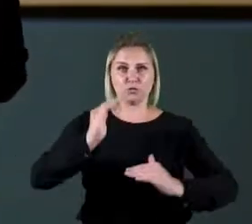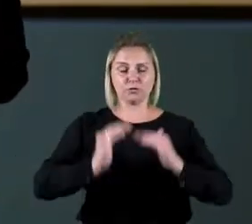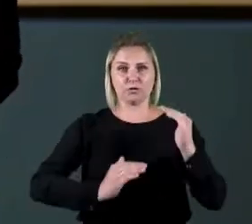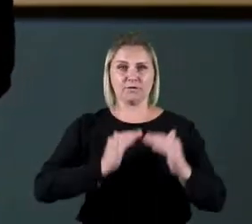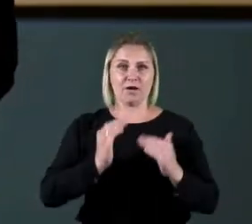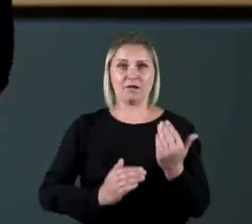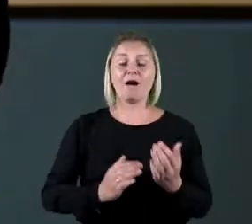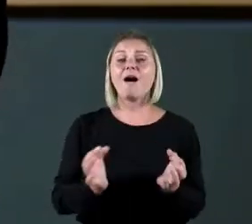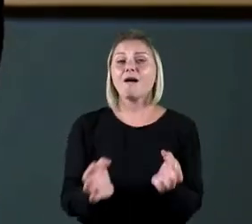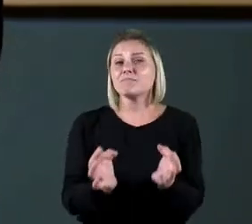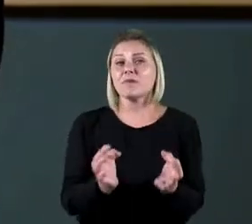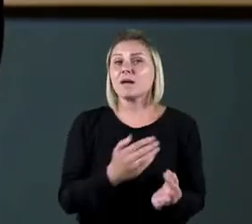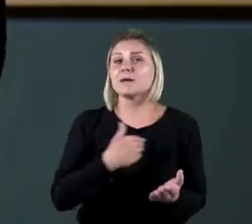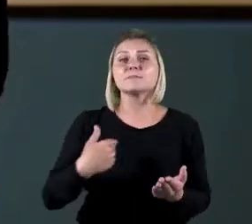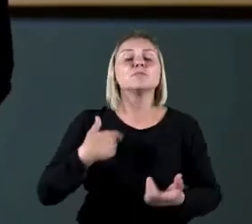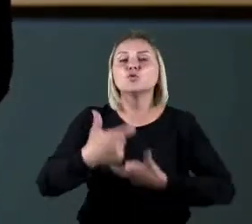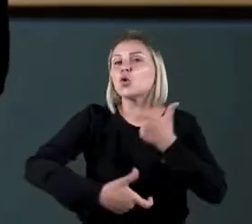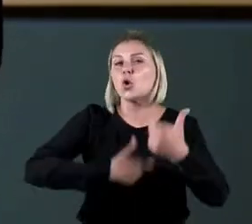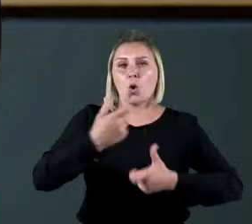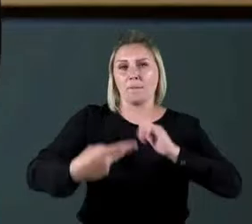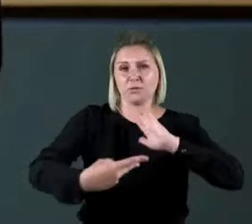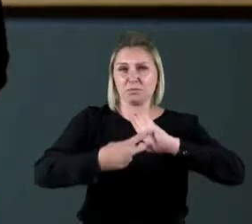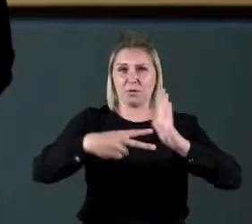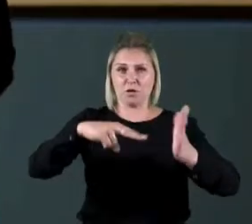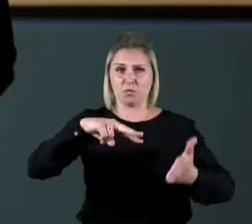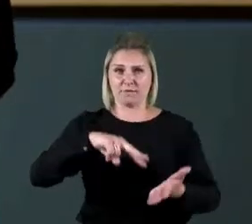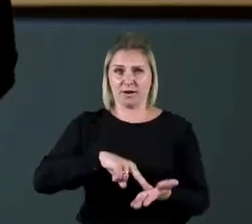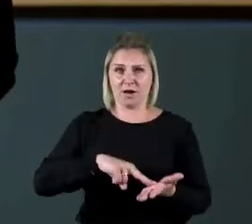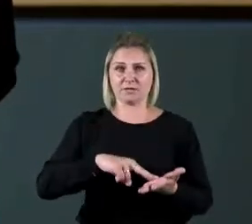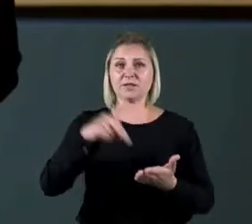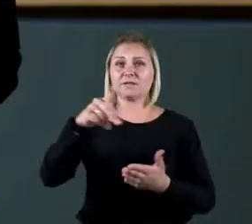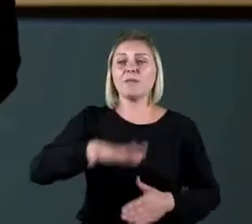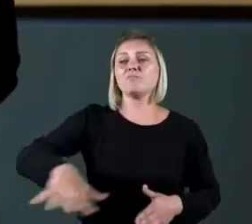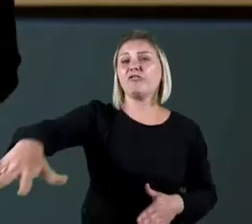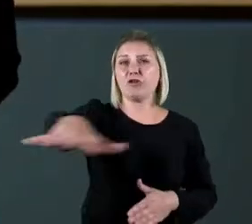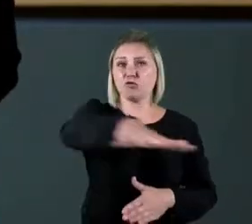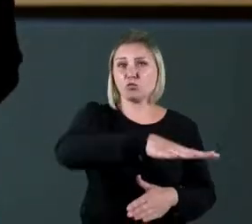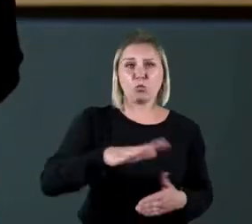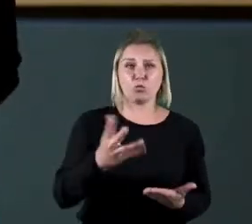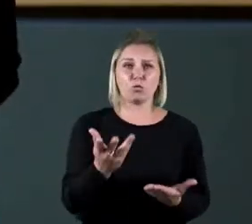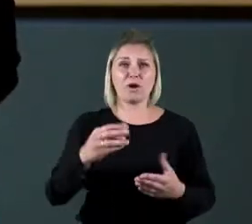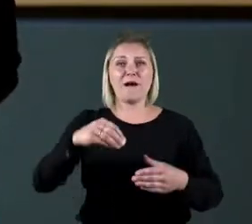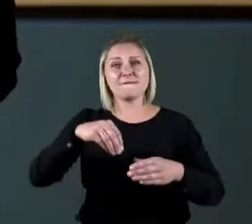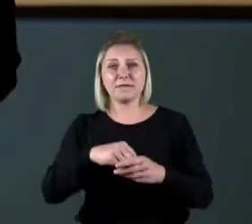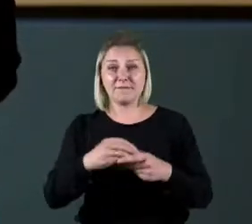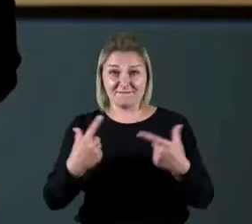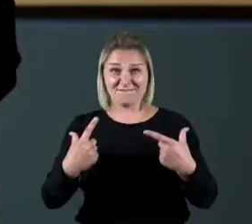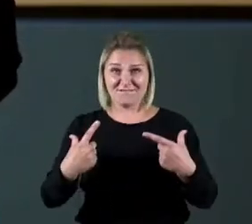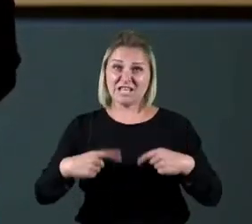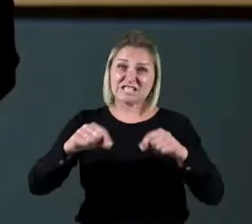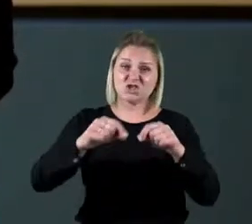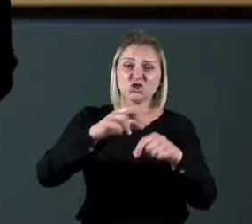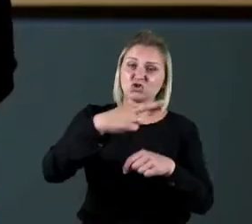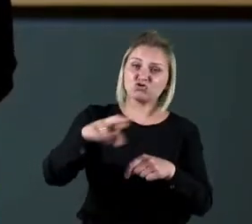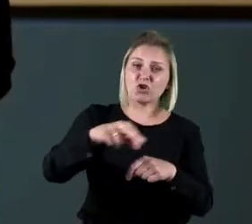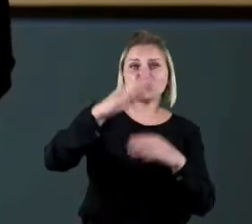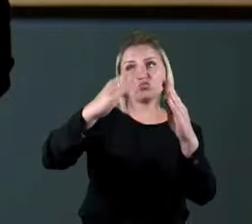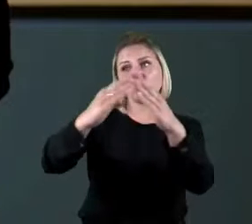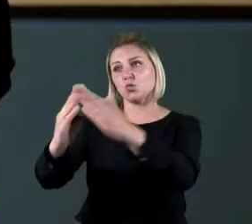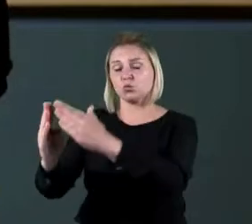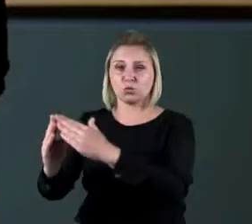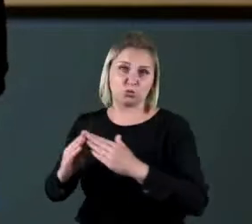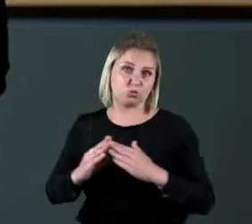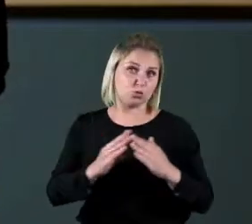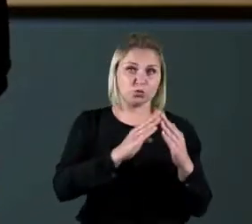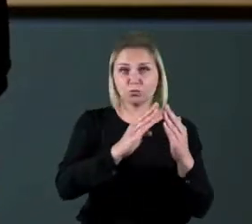on by developing and planning further infrastructure, not just physical infrastructure, where of course mobility